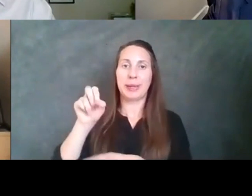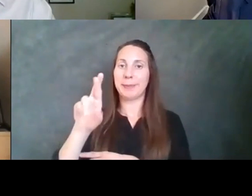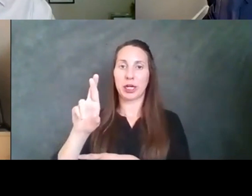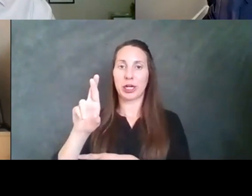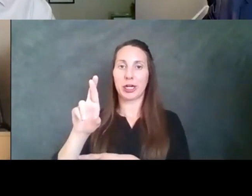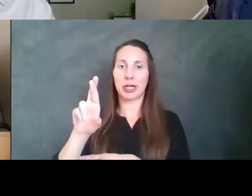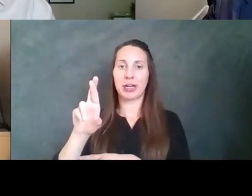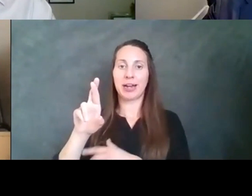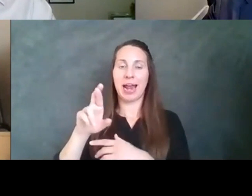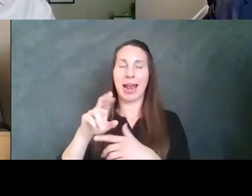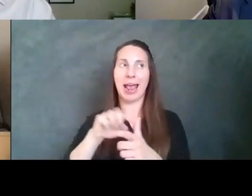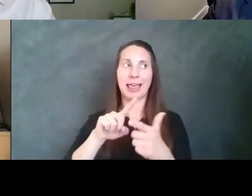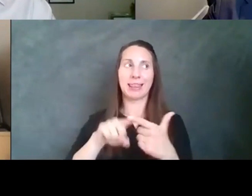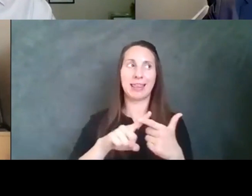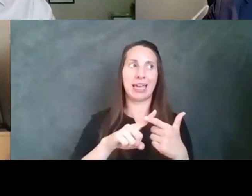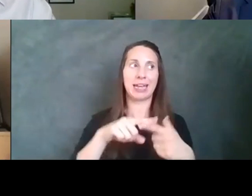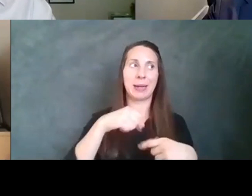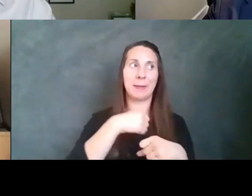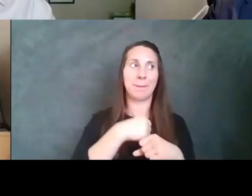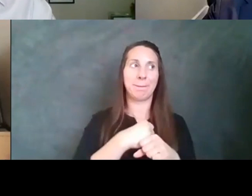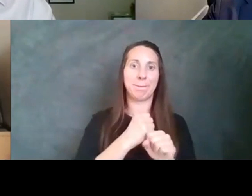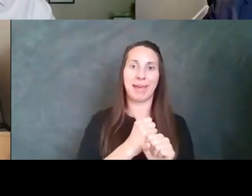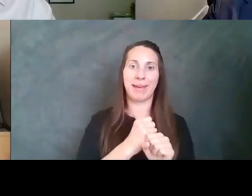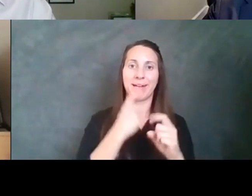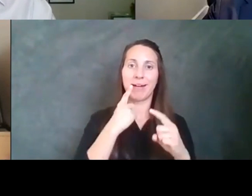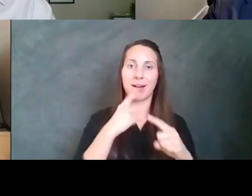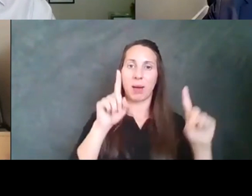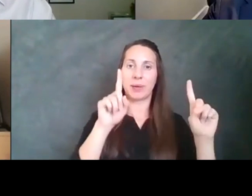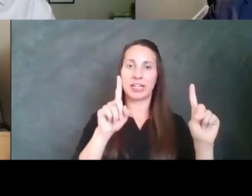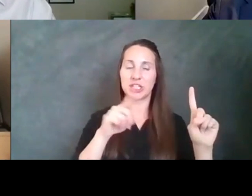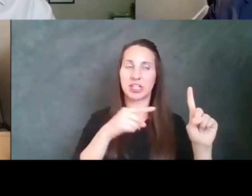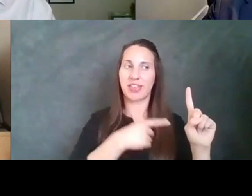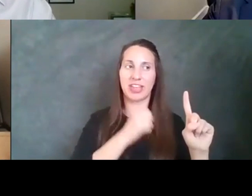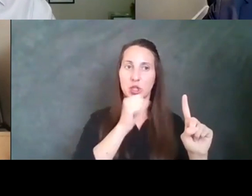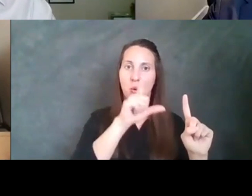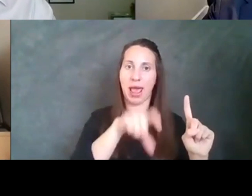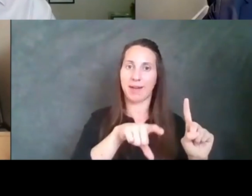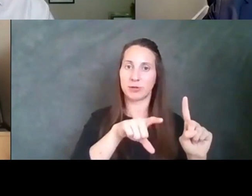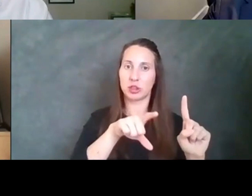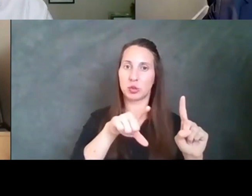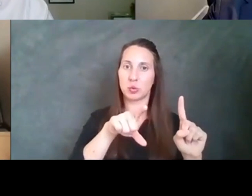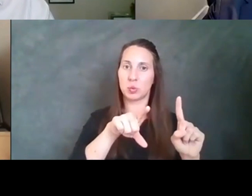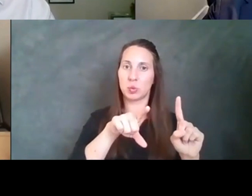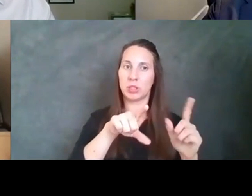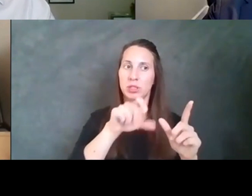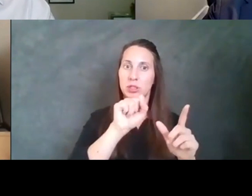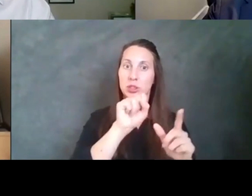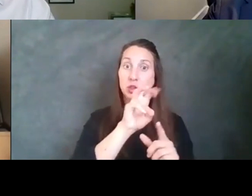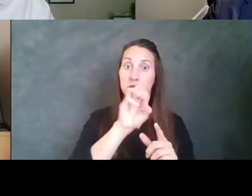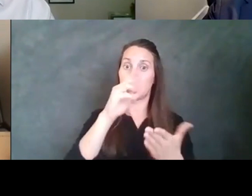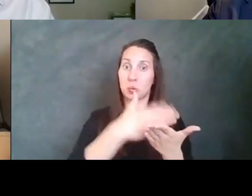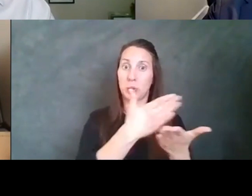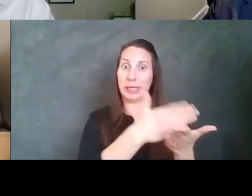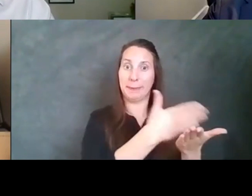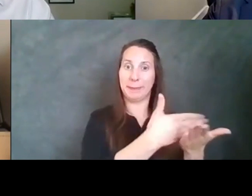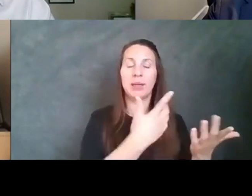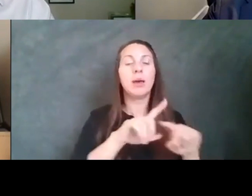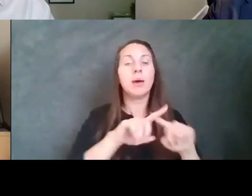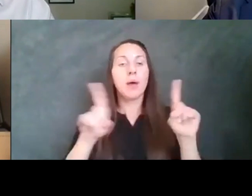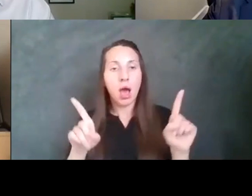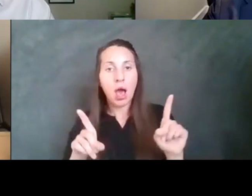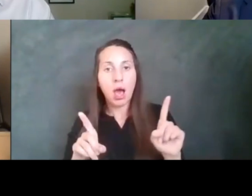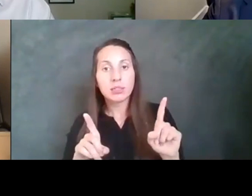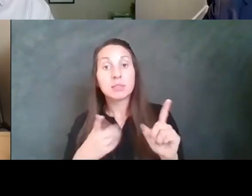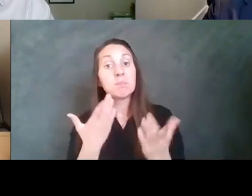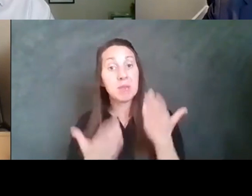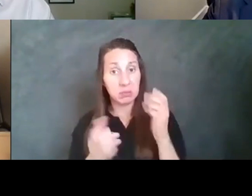right? But on the other hand, we might make the accommodation that they don't have to sweep with a